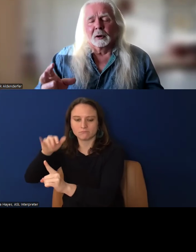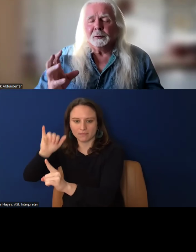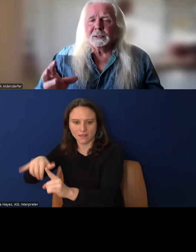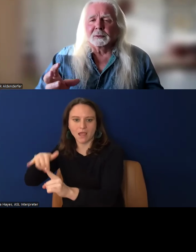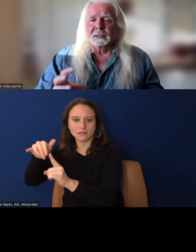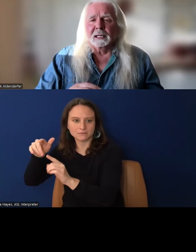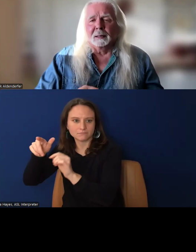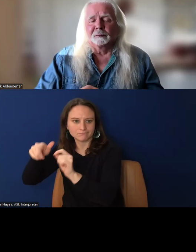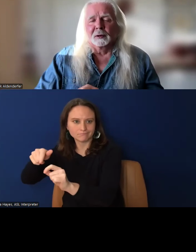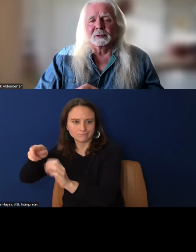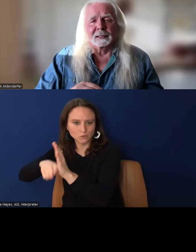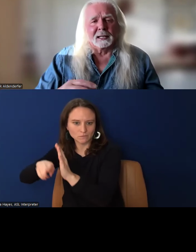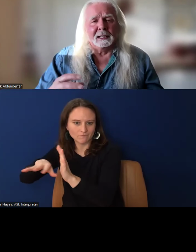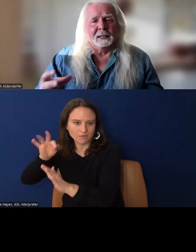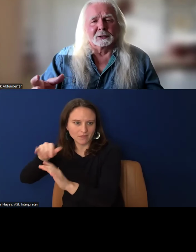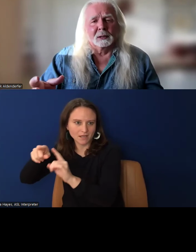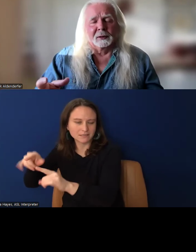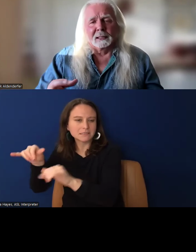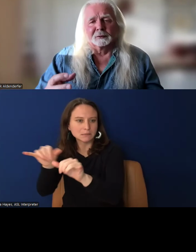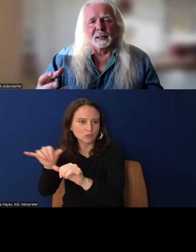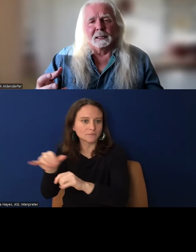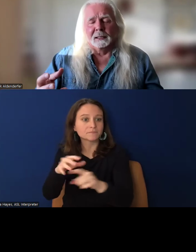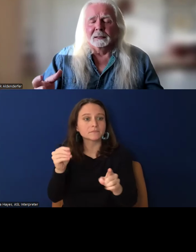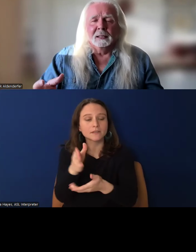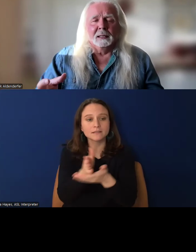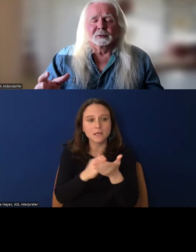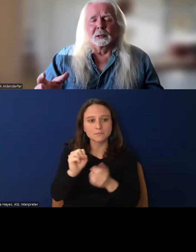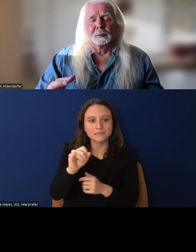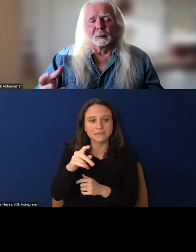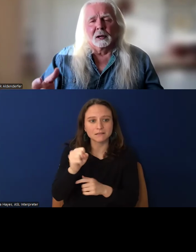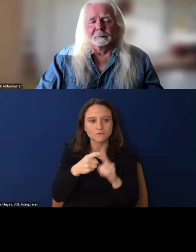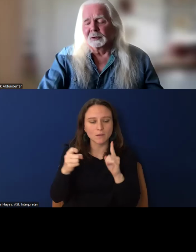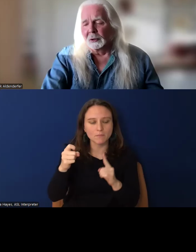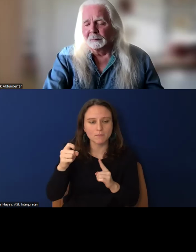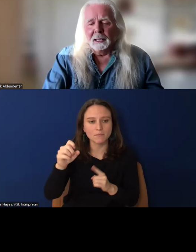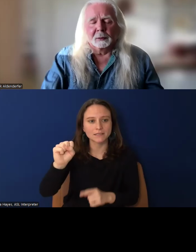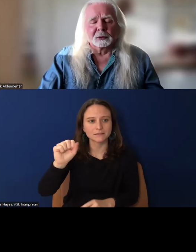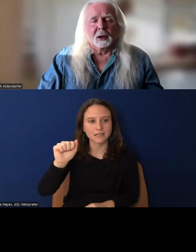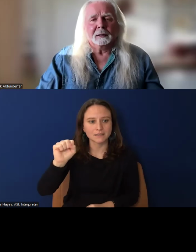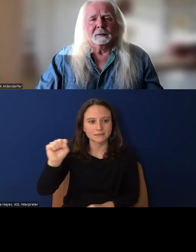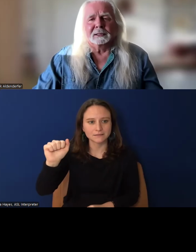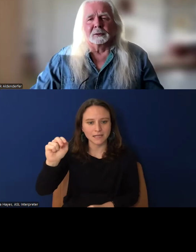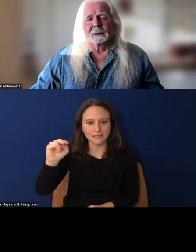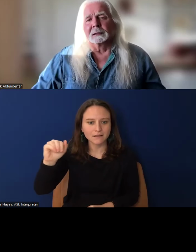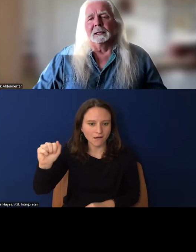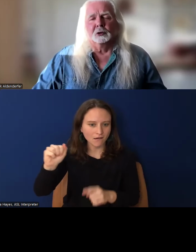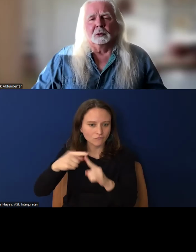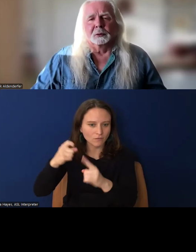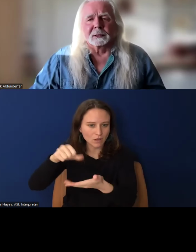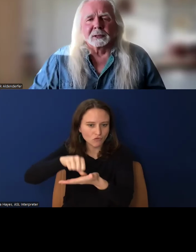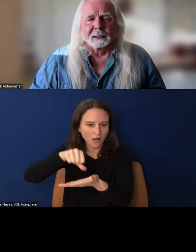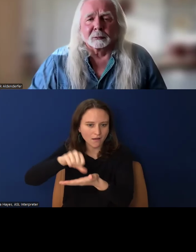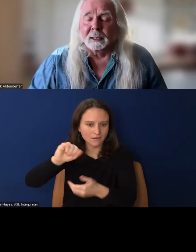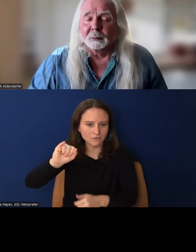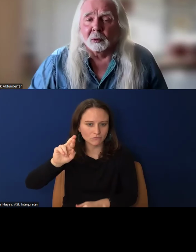There are other silks that came from Sassania as well, that is from India. I'm sorry, from Iran. So there was a lot of these silks that the tomb